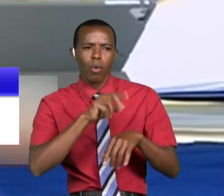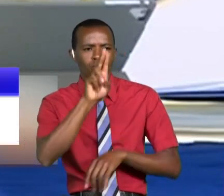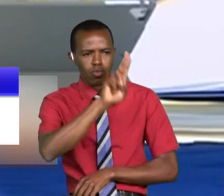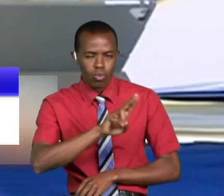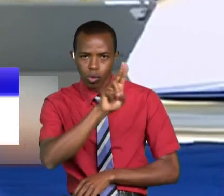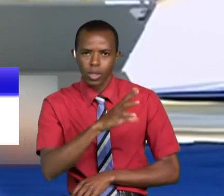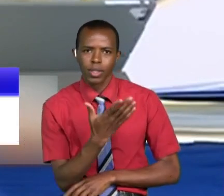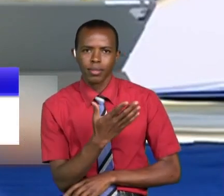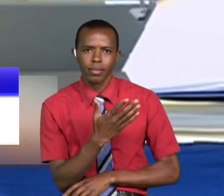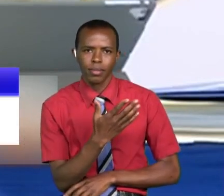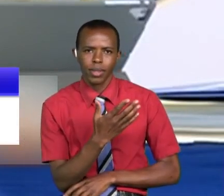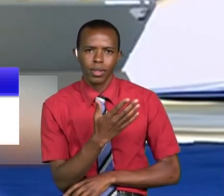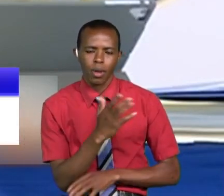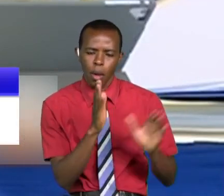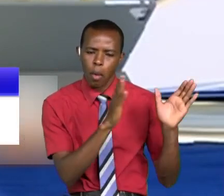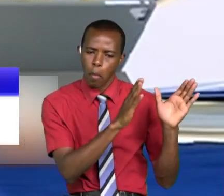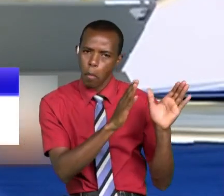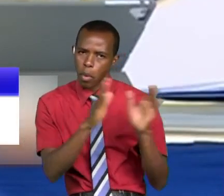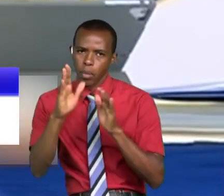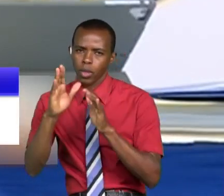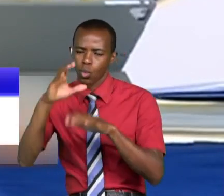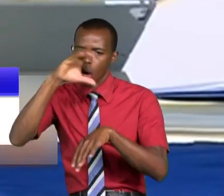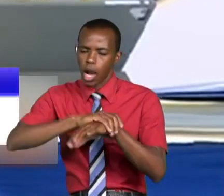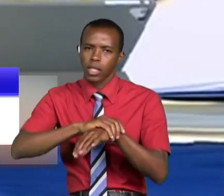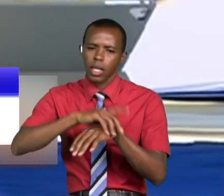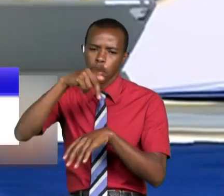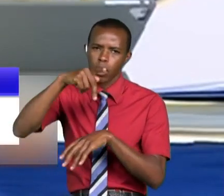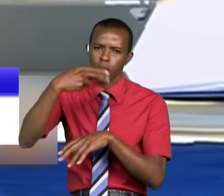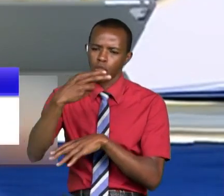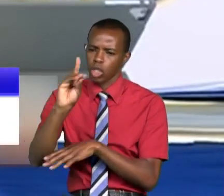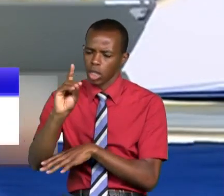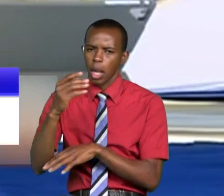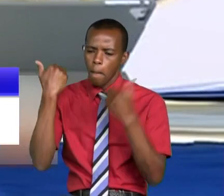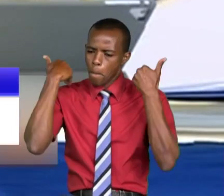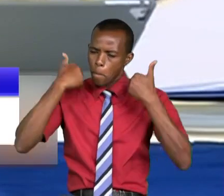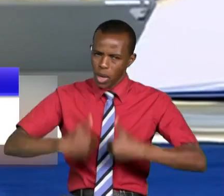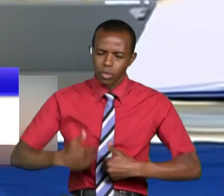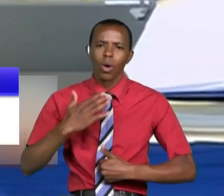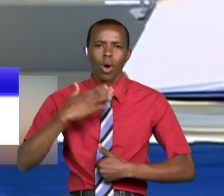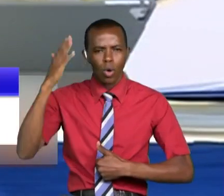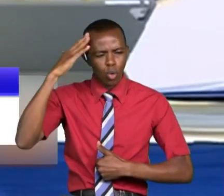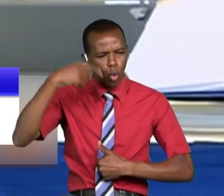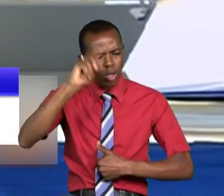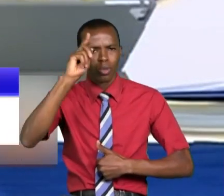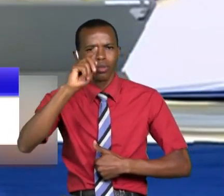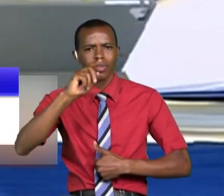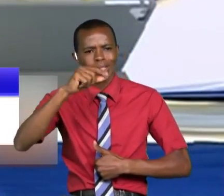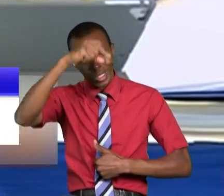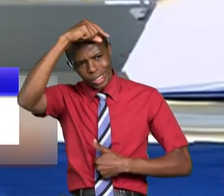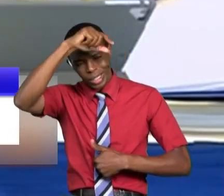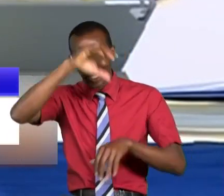into preparing and getting a PhD. Yes. So I'm curious to know how you managed to get yours